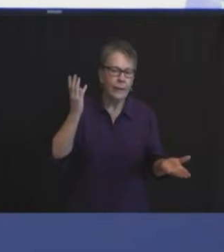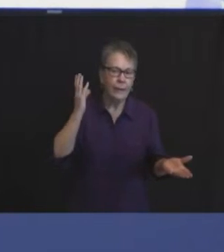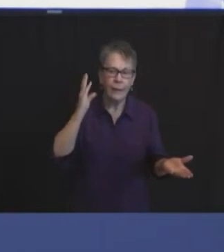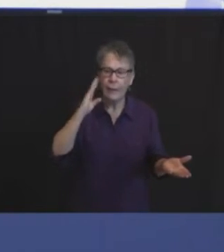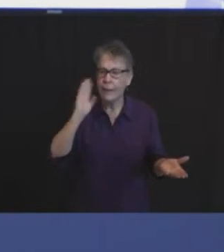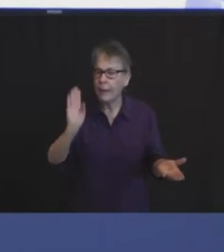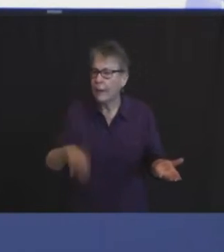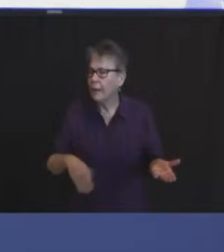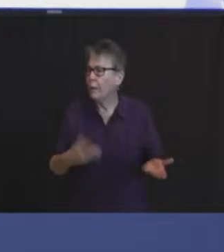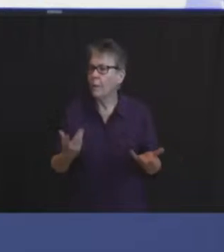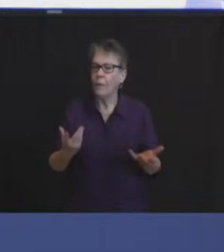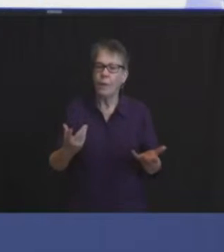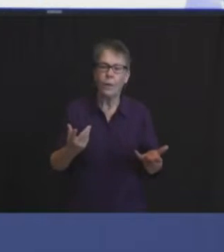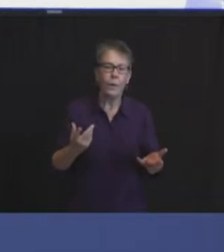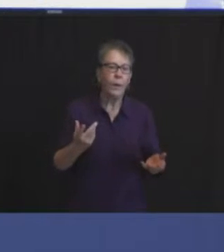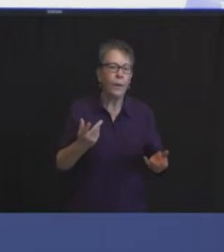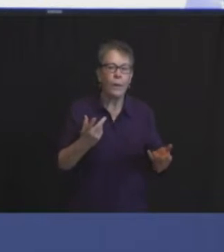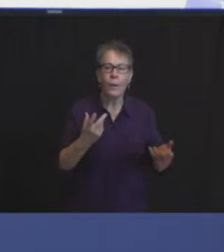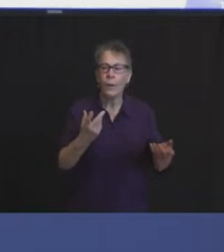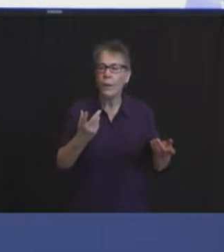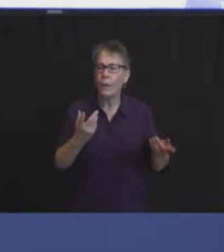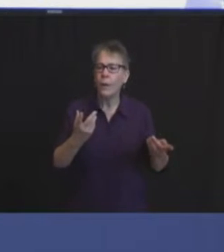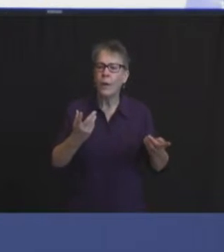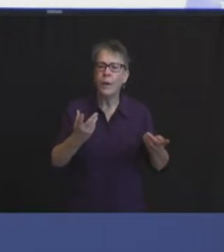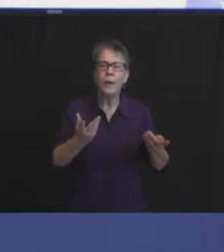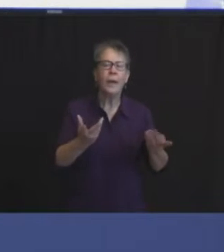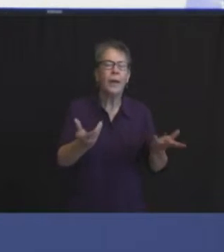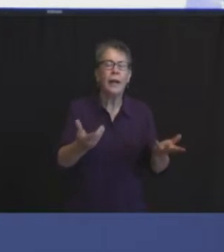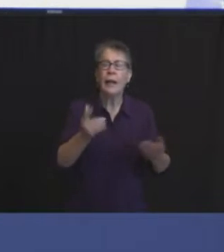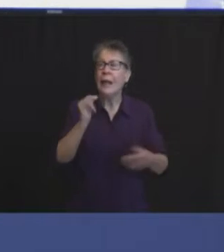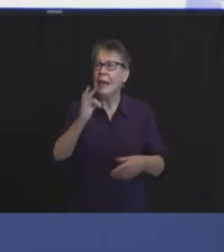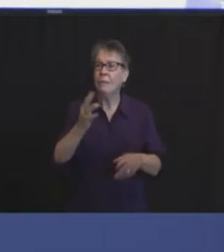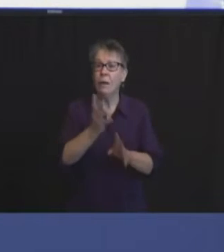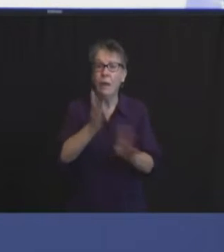prove that, do you have a ID badge?